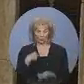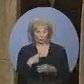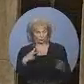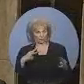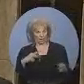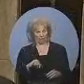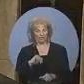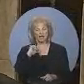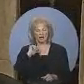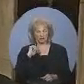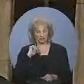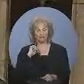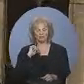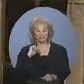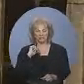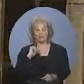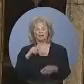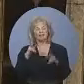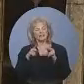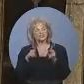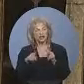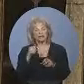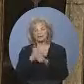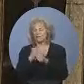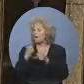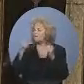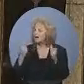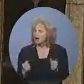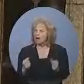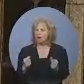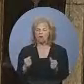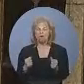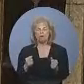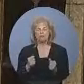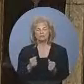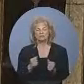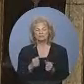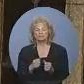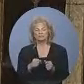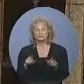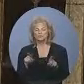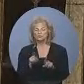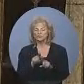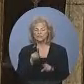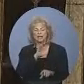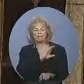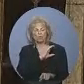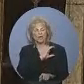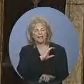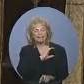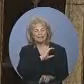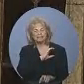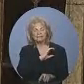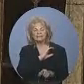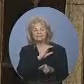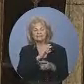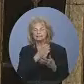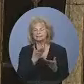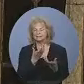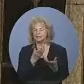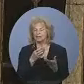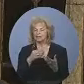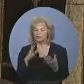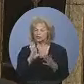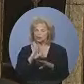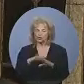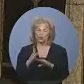Parliament Hill because they maintain a respectful balance between national security while maintaining an open public space for Canadians. And yet yesterday, the Prime